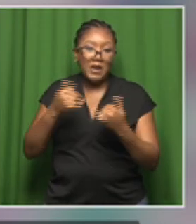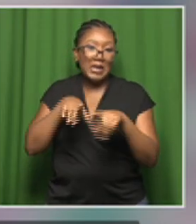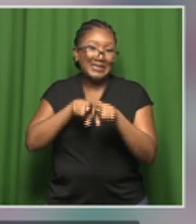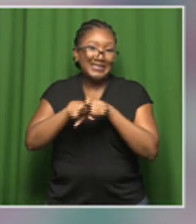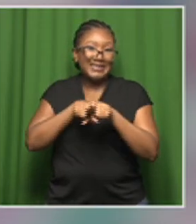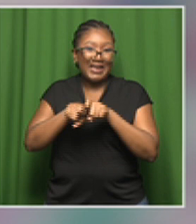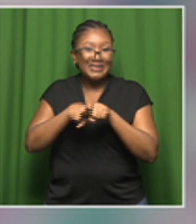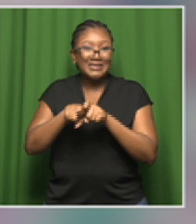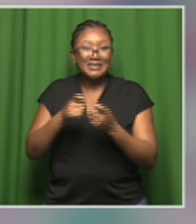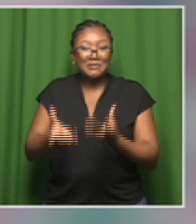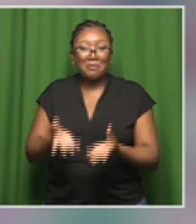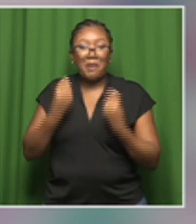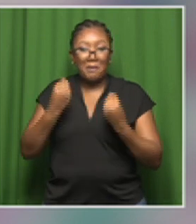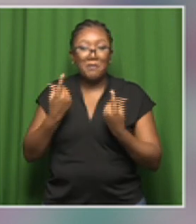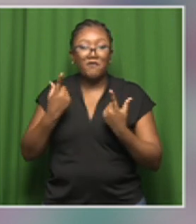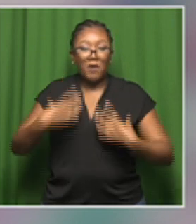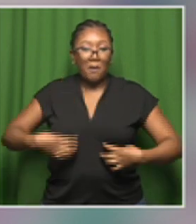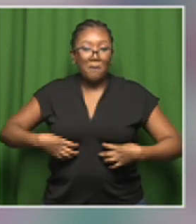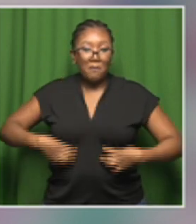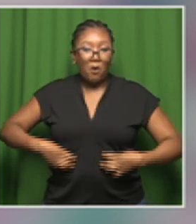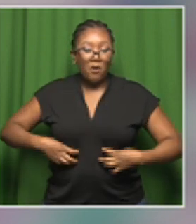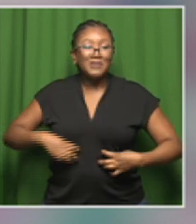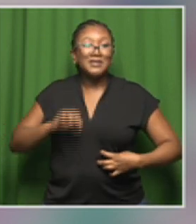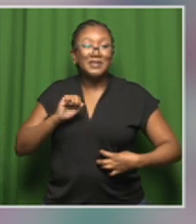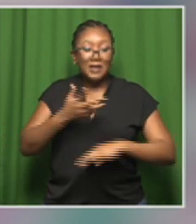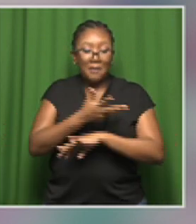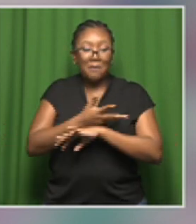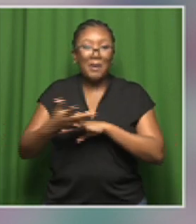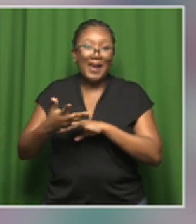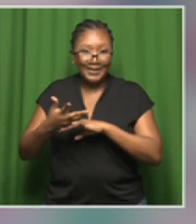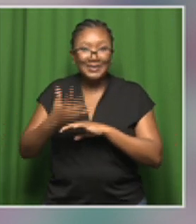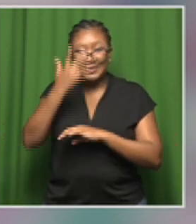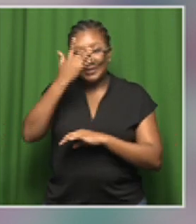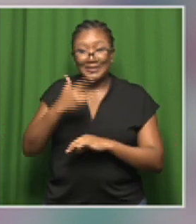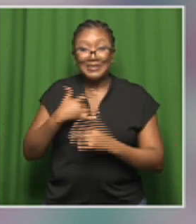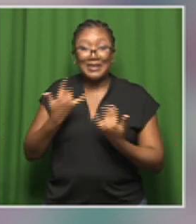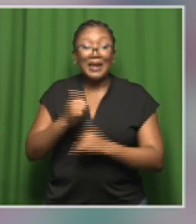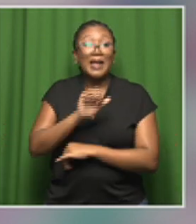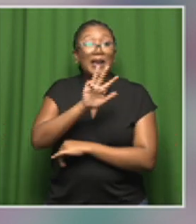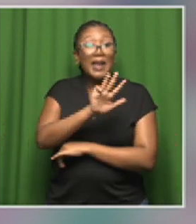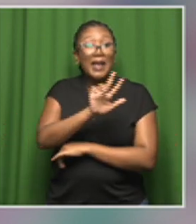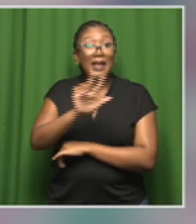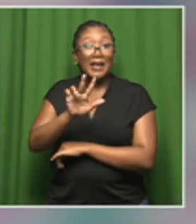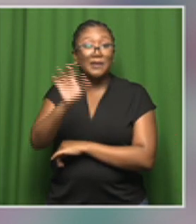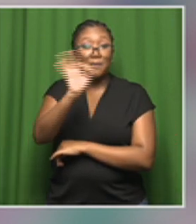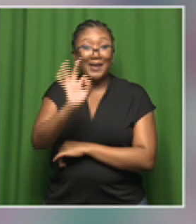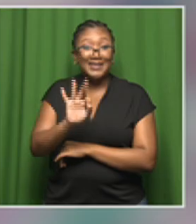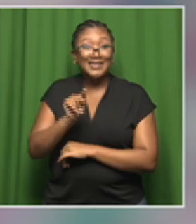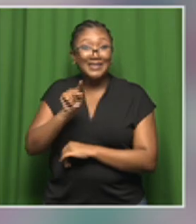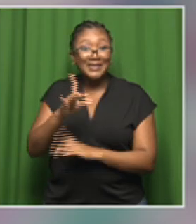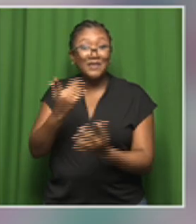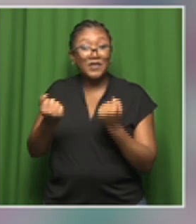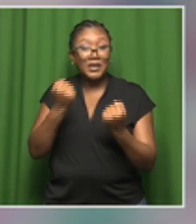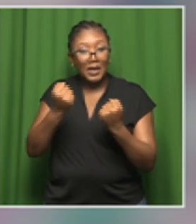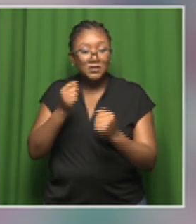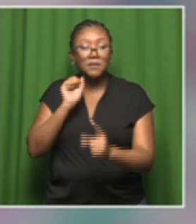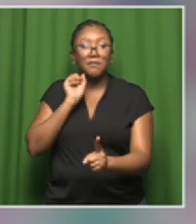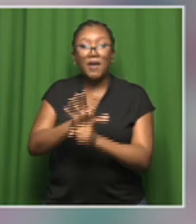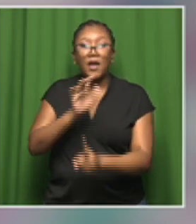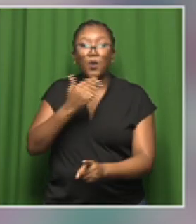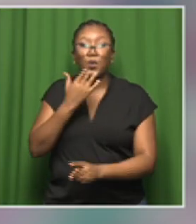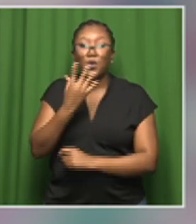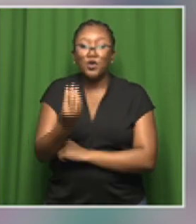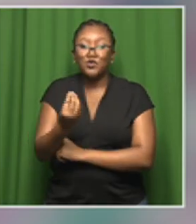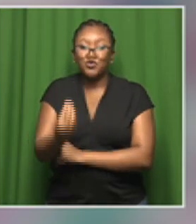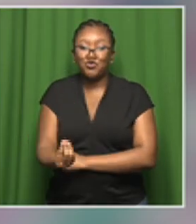of antibodies in the patient's blood. Interestingly, 98% of these cases have affected children under